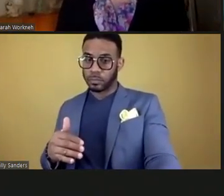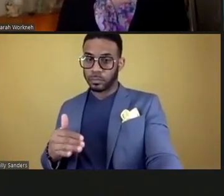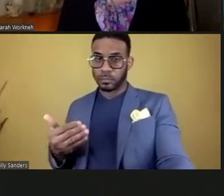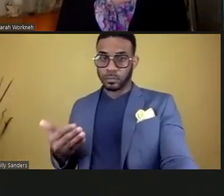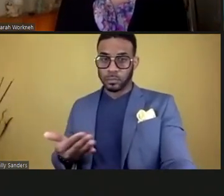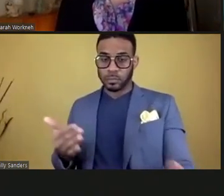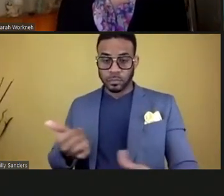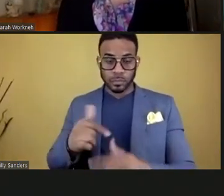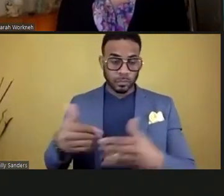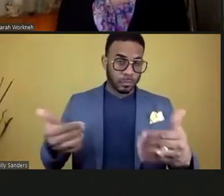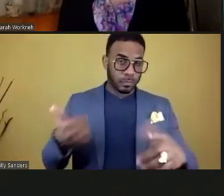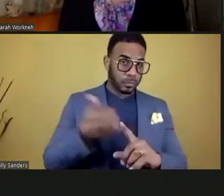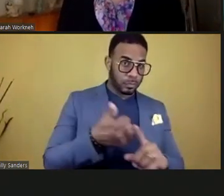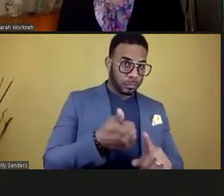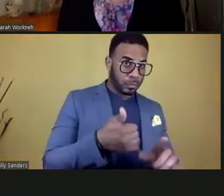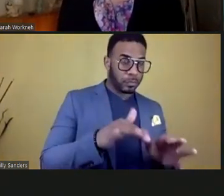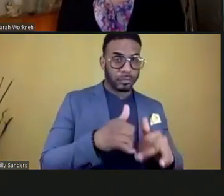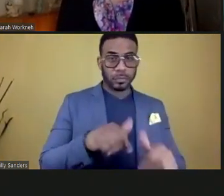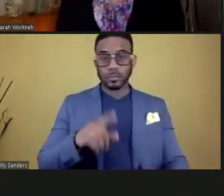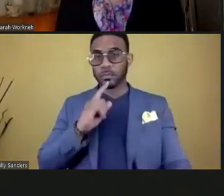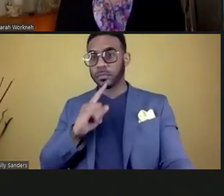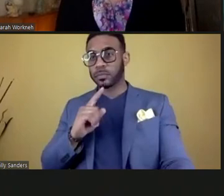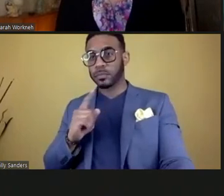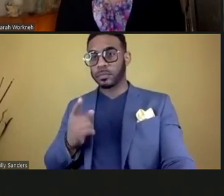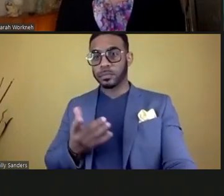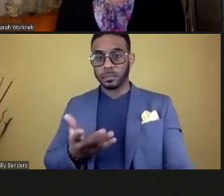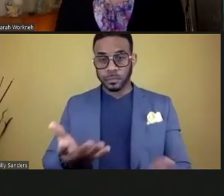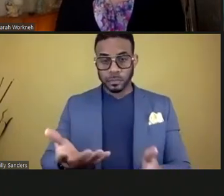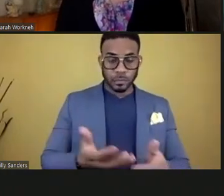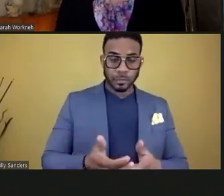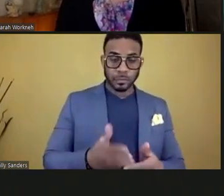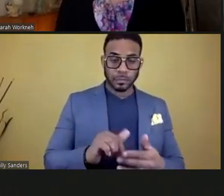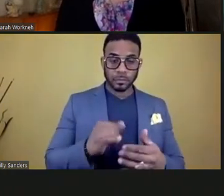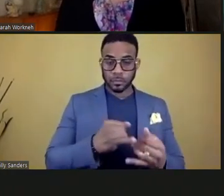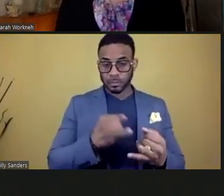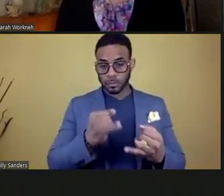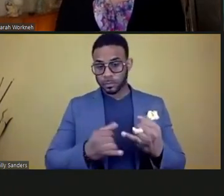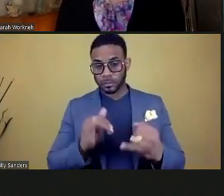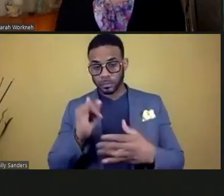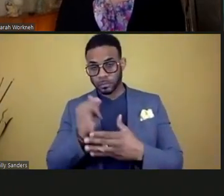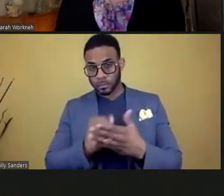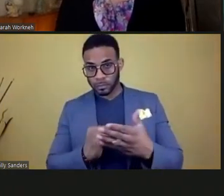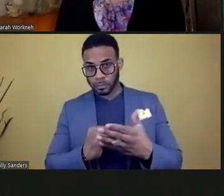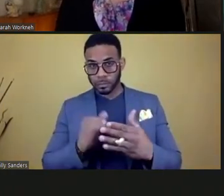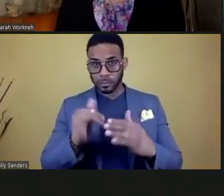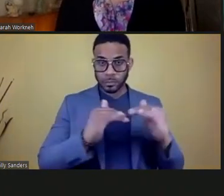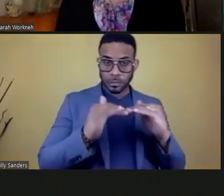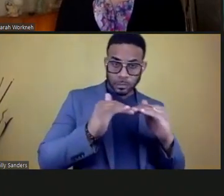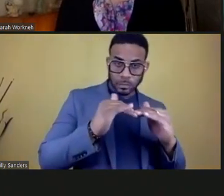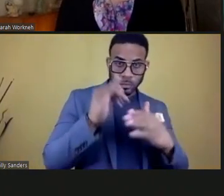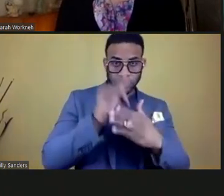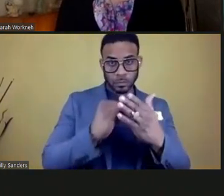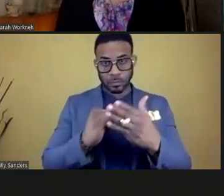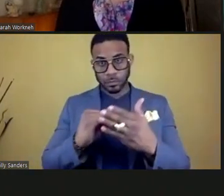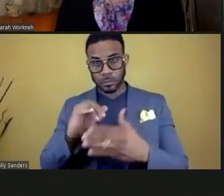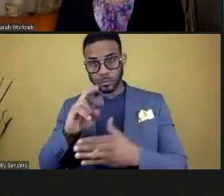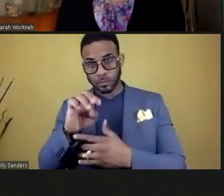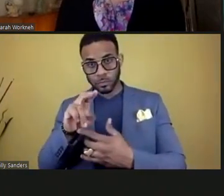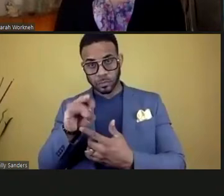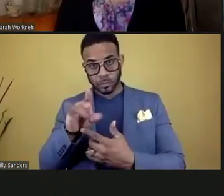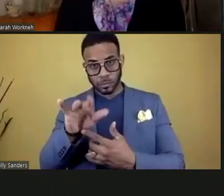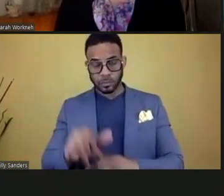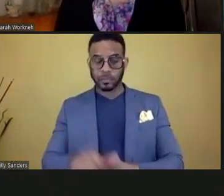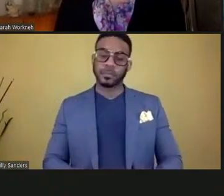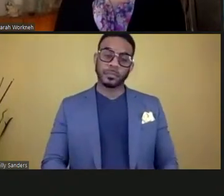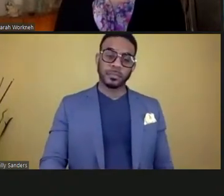to introduce themselves and how they're engaging at the edges of art, equity, and artist residencies.